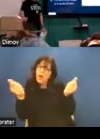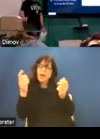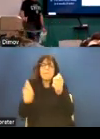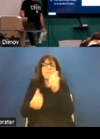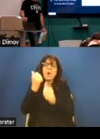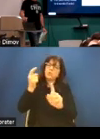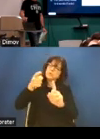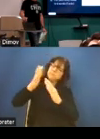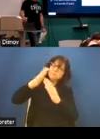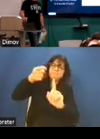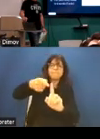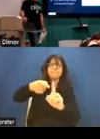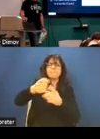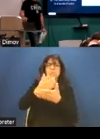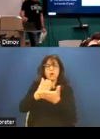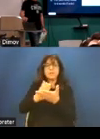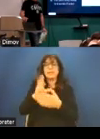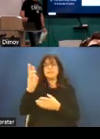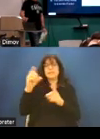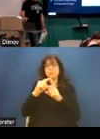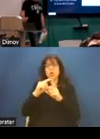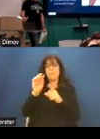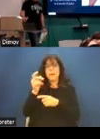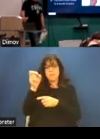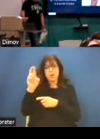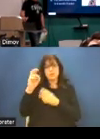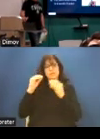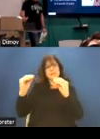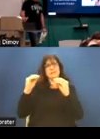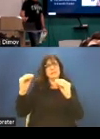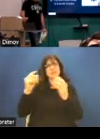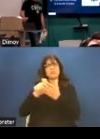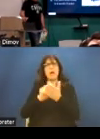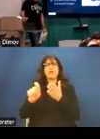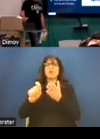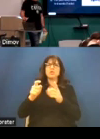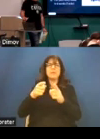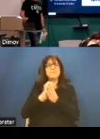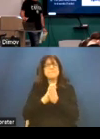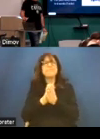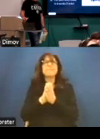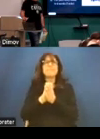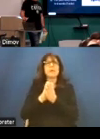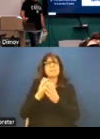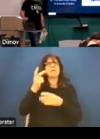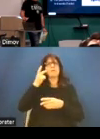components." 6-word memoirs not only teach the writer to be vigilant with words, but to see life